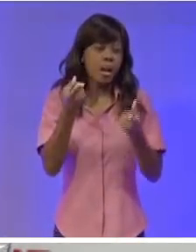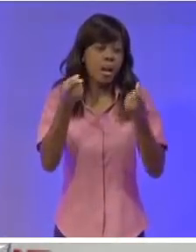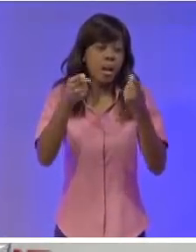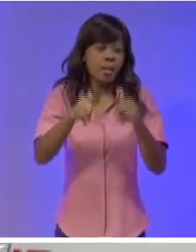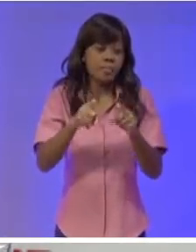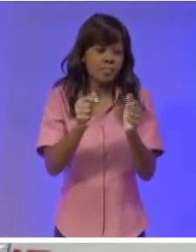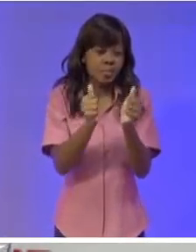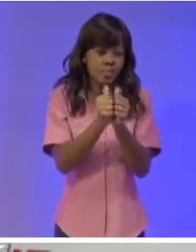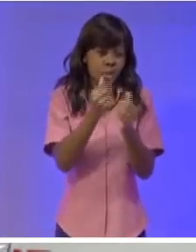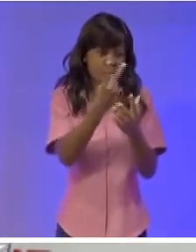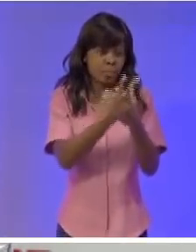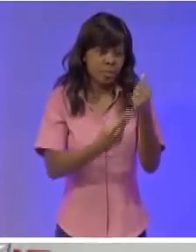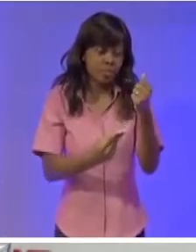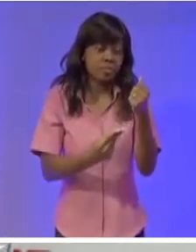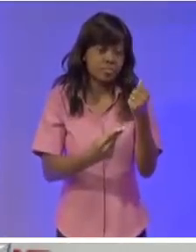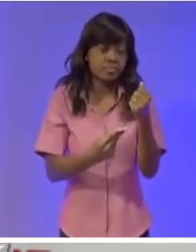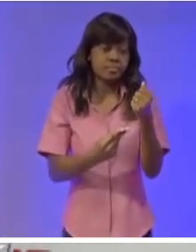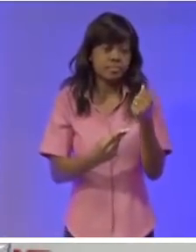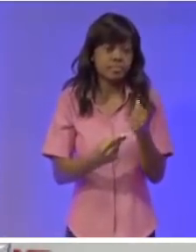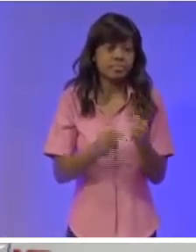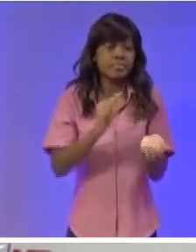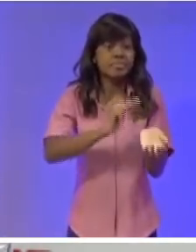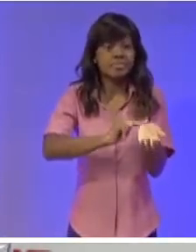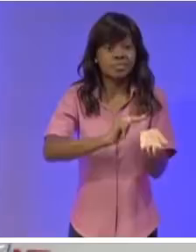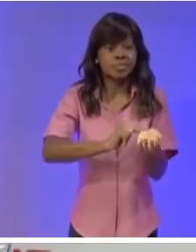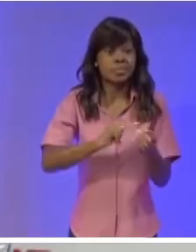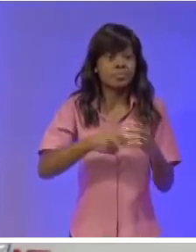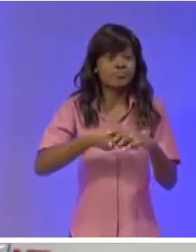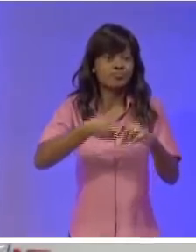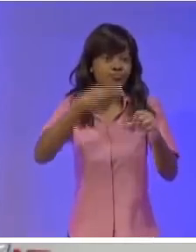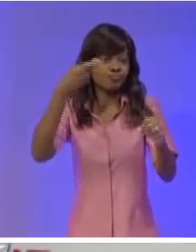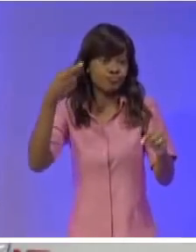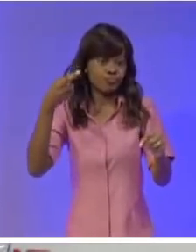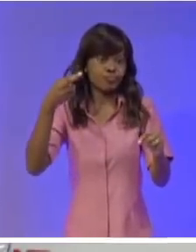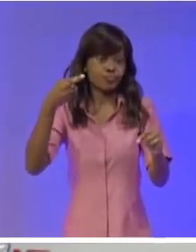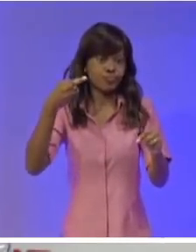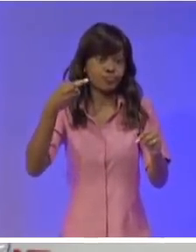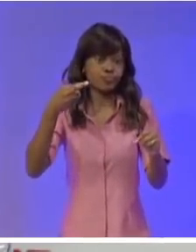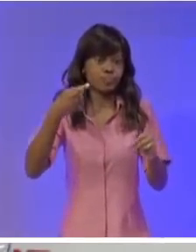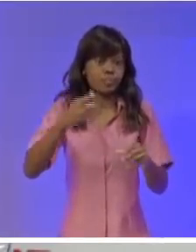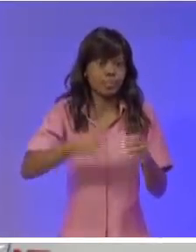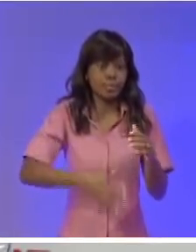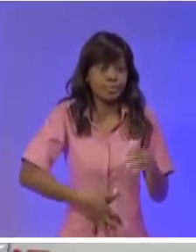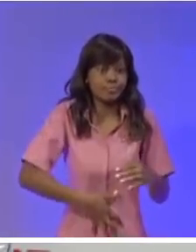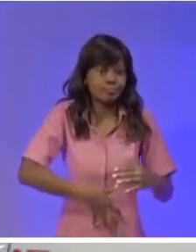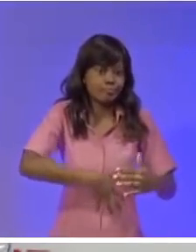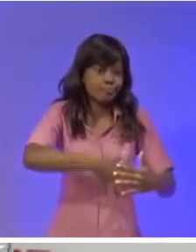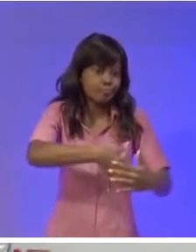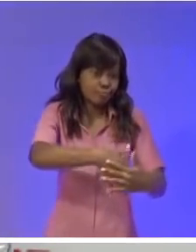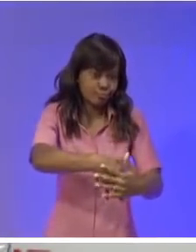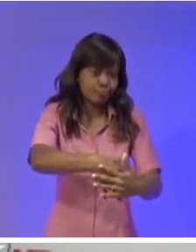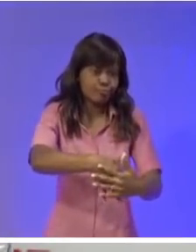nurses retiring on maternity leave, inter-RHA